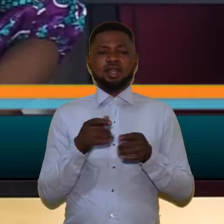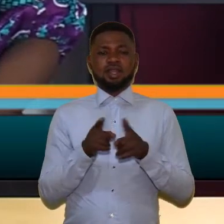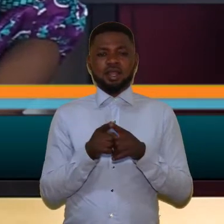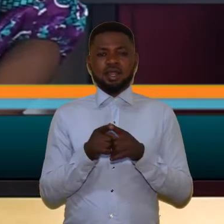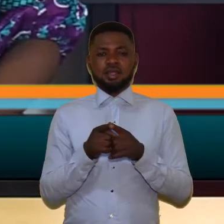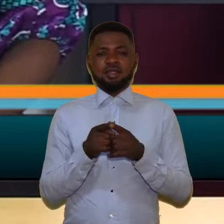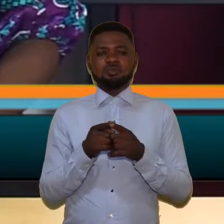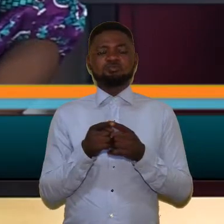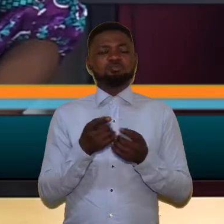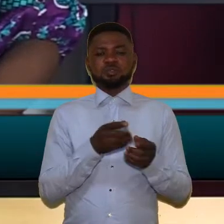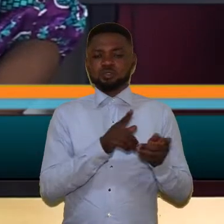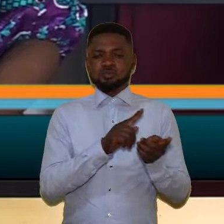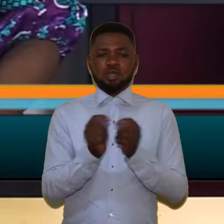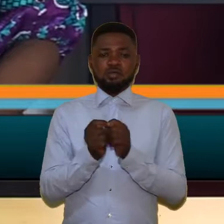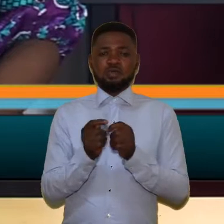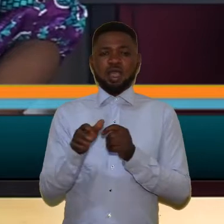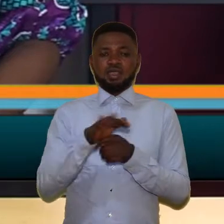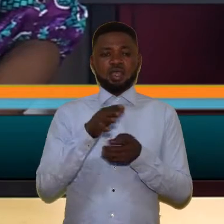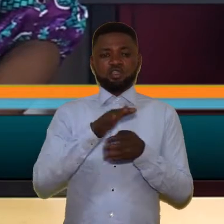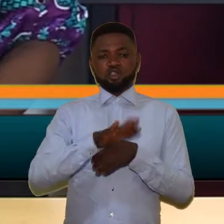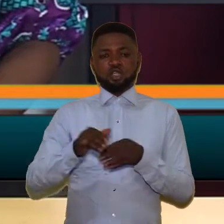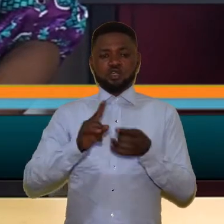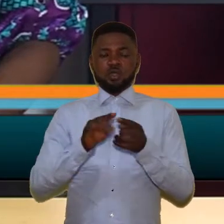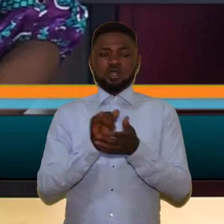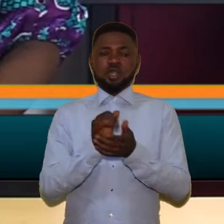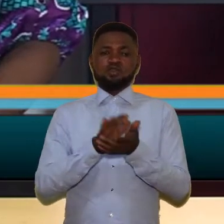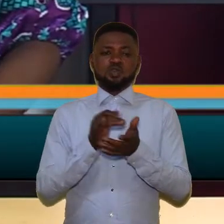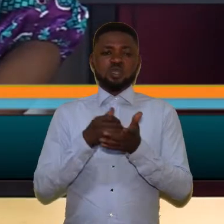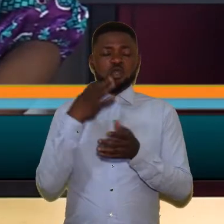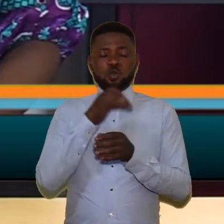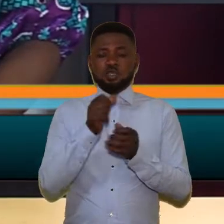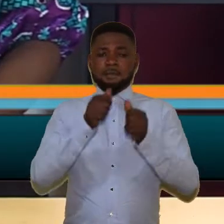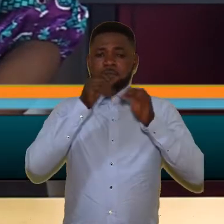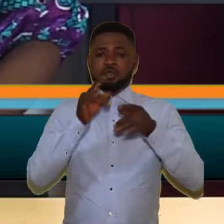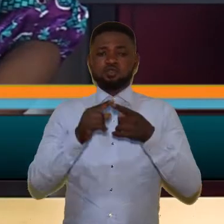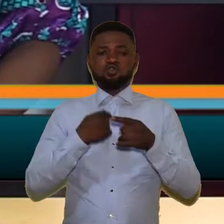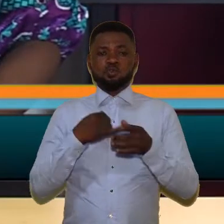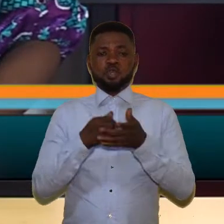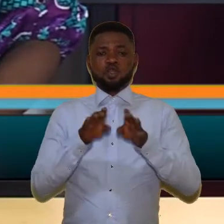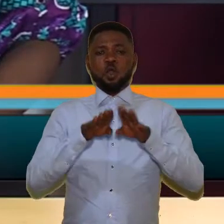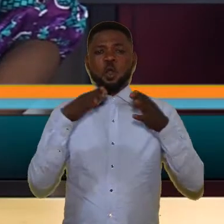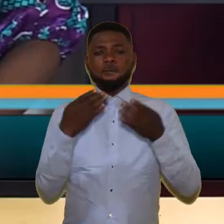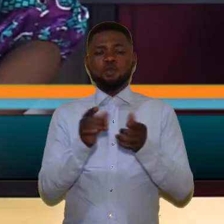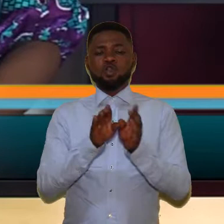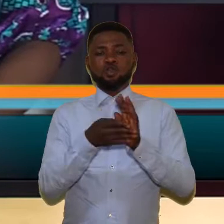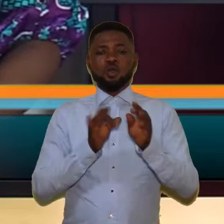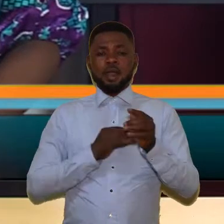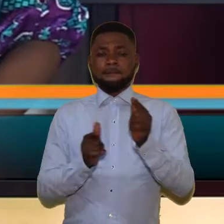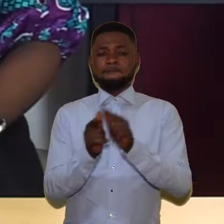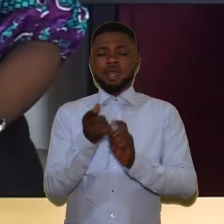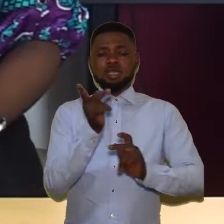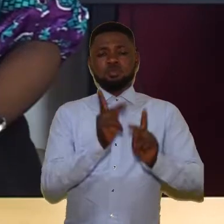like comprehensive in Oshodi. Wow, so wonderful. it was a blessing to me, because it opened doors. I met a lot of people.